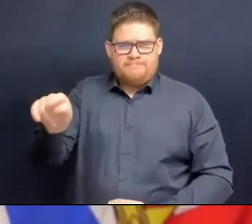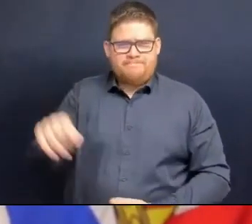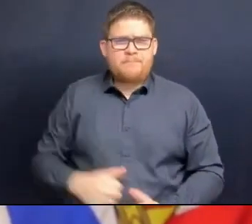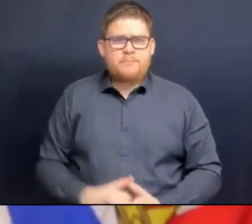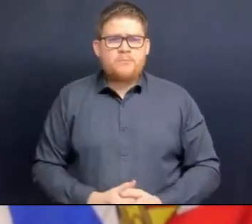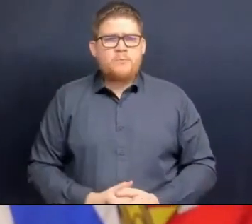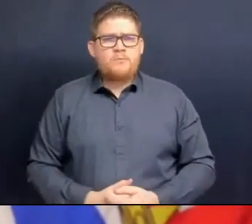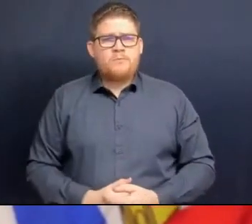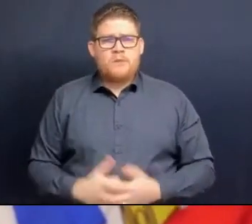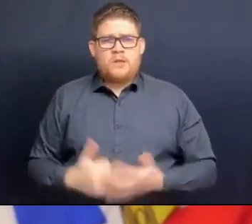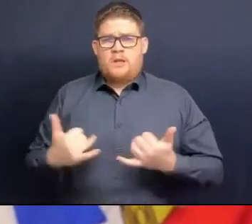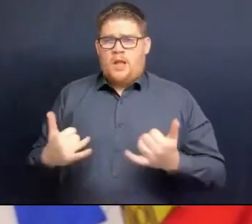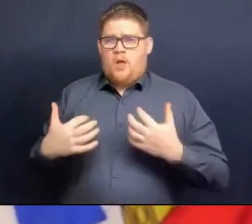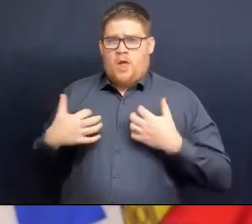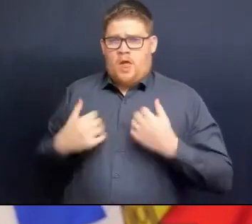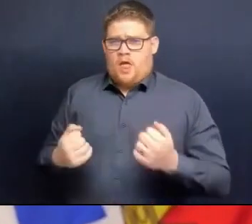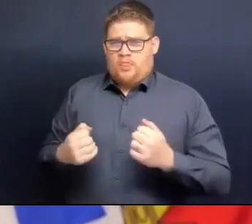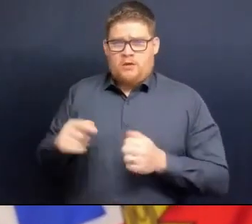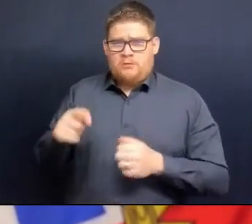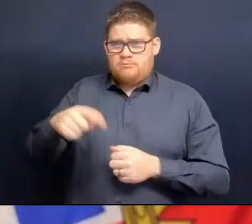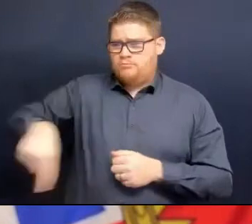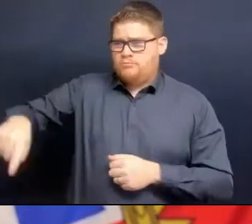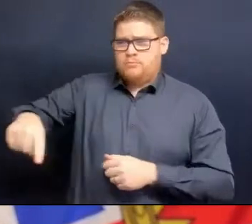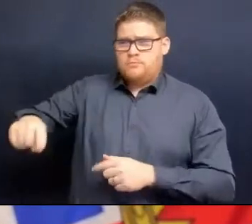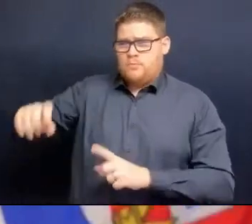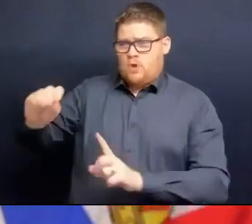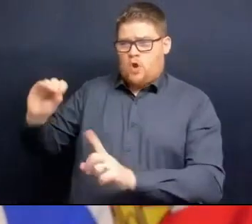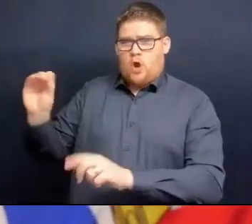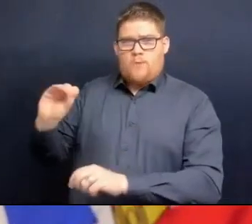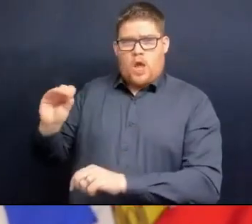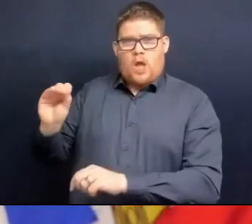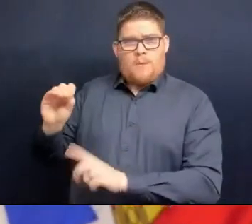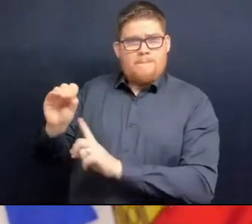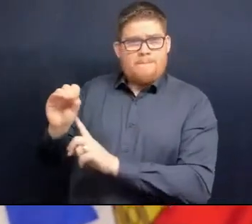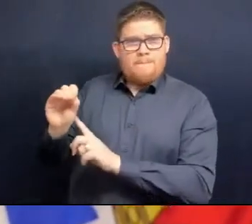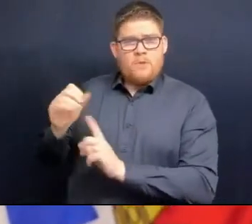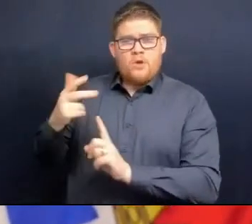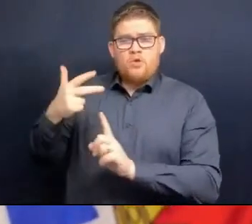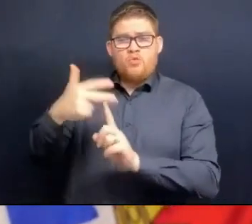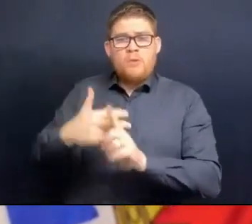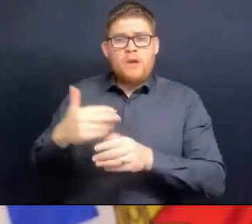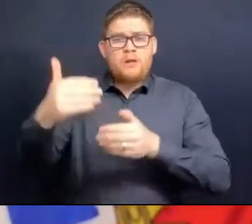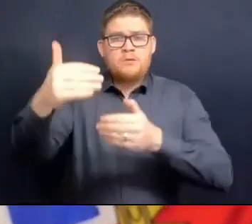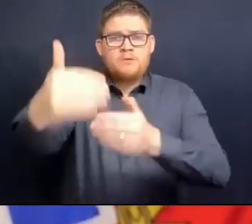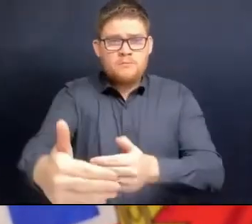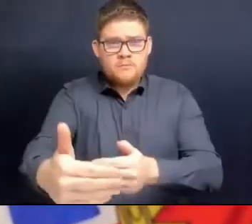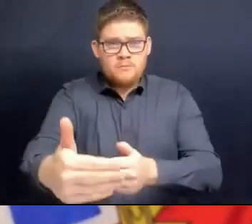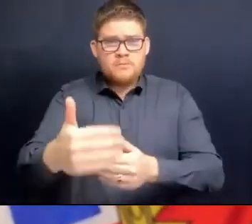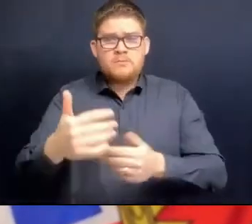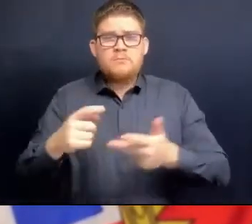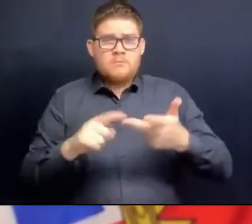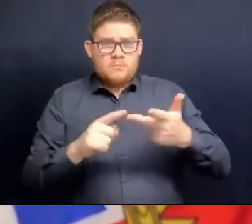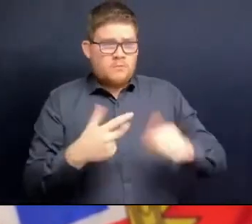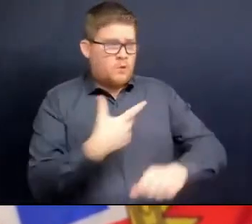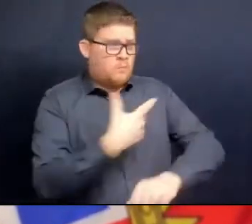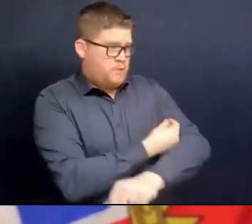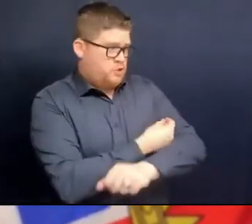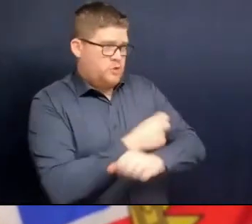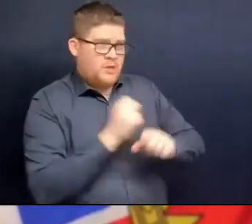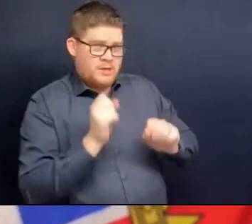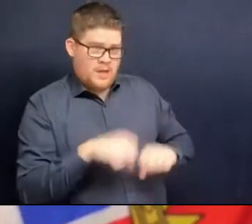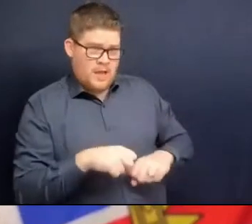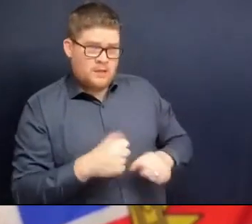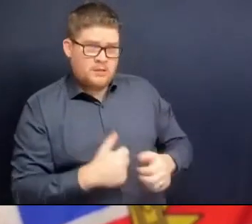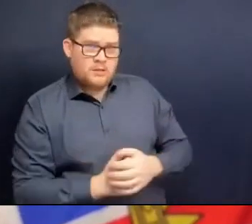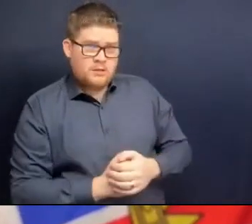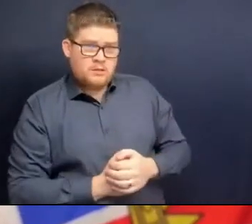typically healthy people are being told they can wait up to 3 months after Omicron infection before getting a booster, do you think that might account for the